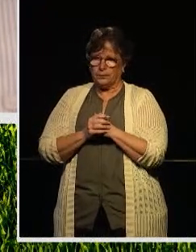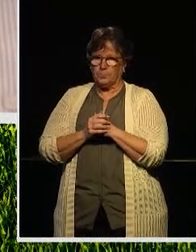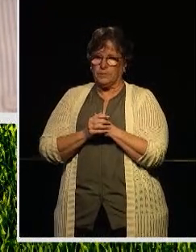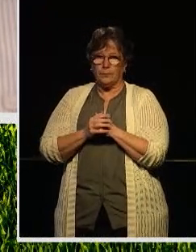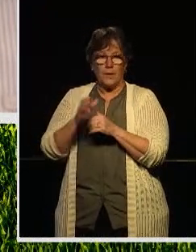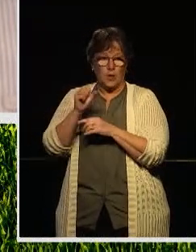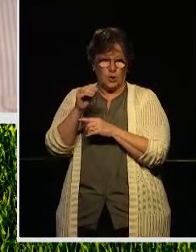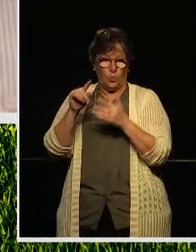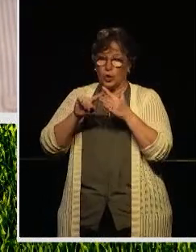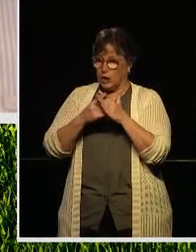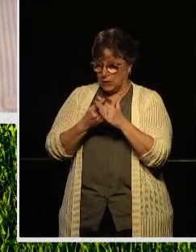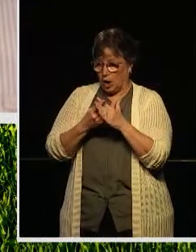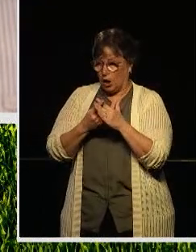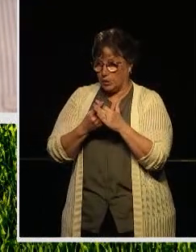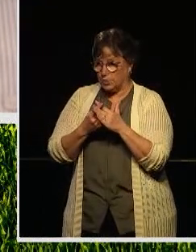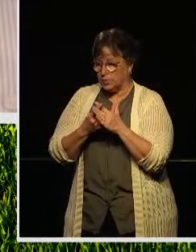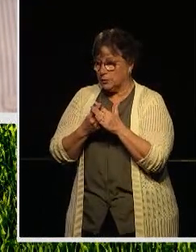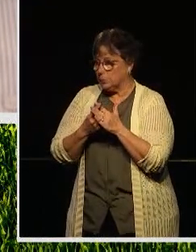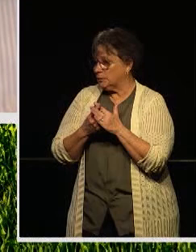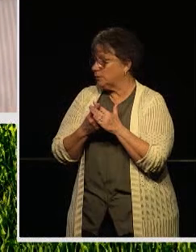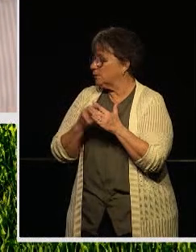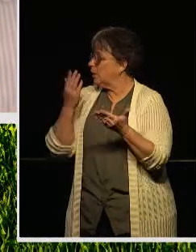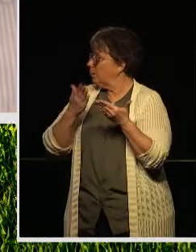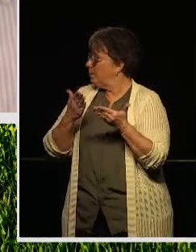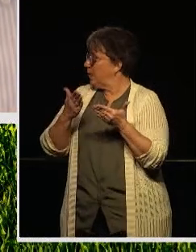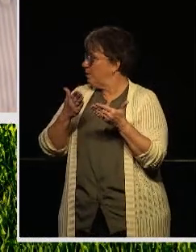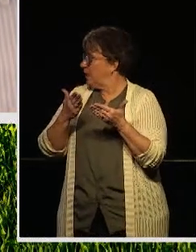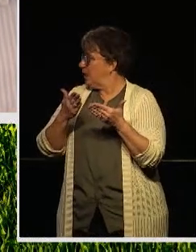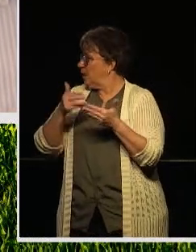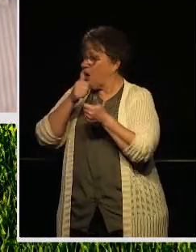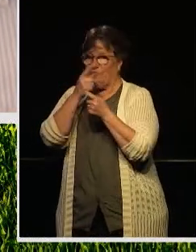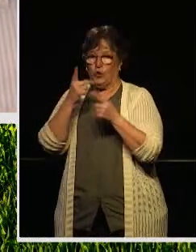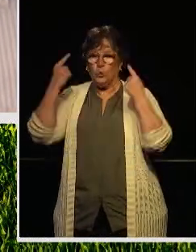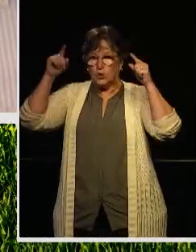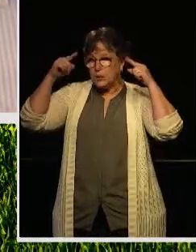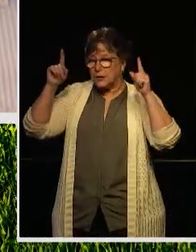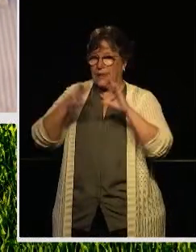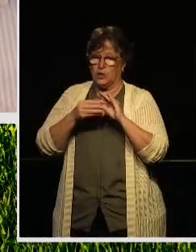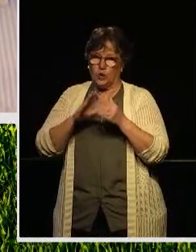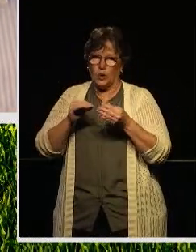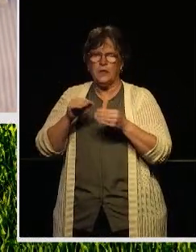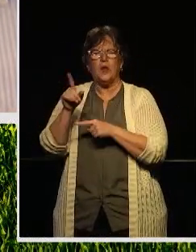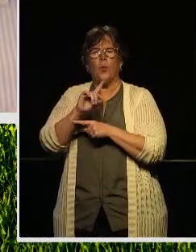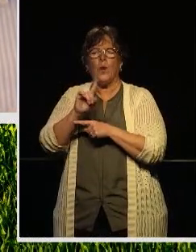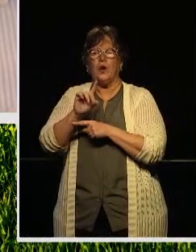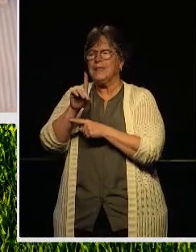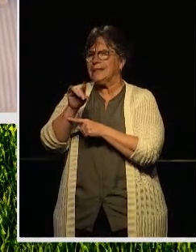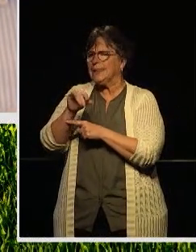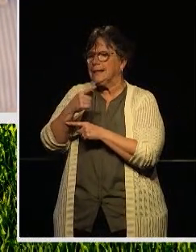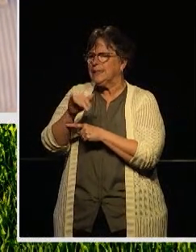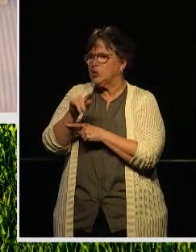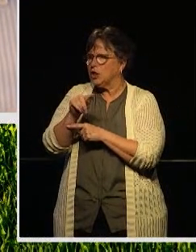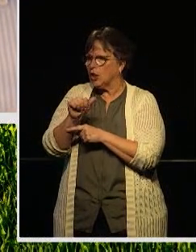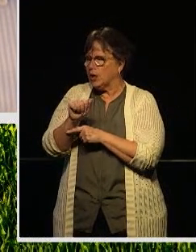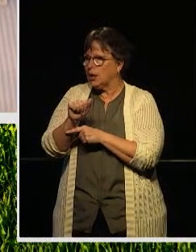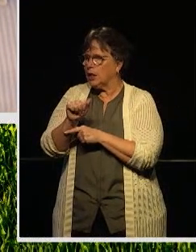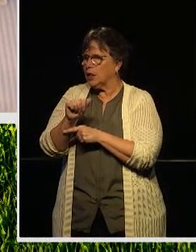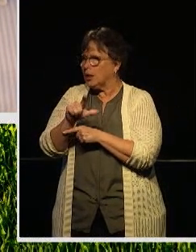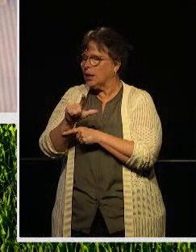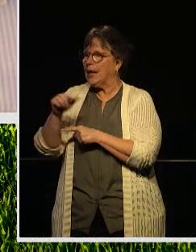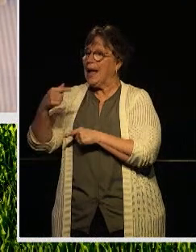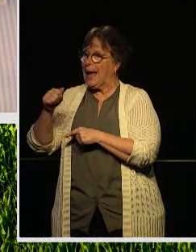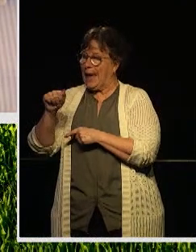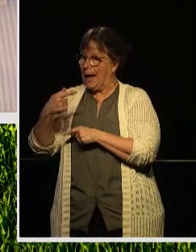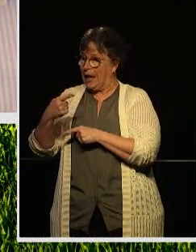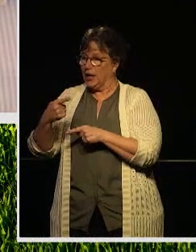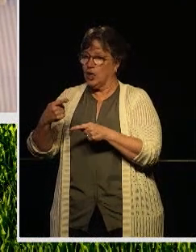So we're going to start out with maybe a few success stories. So where has digital ag really shown promise and